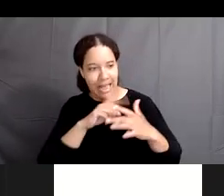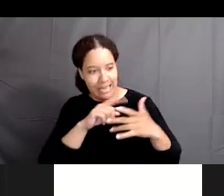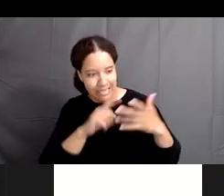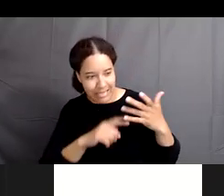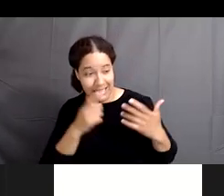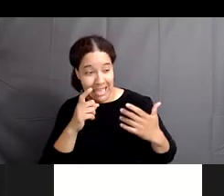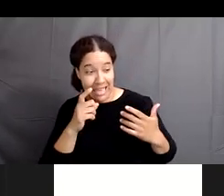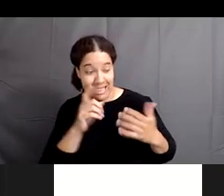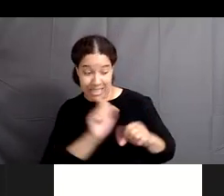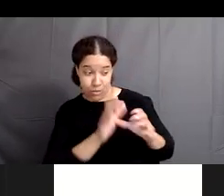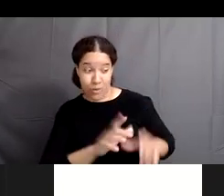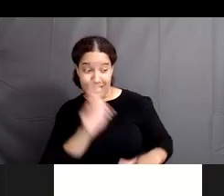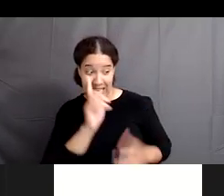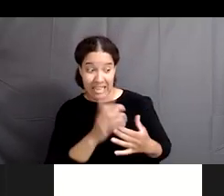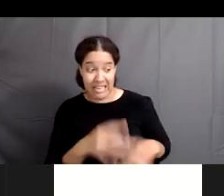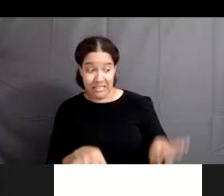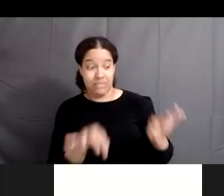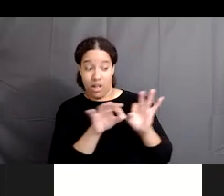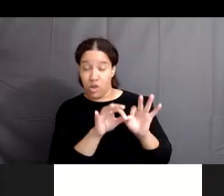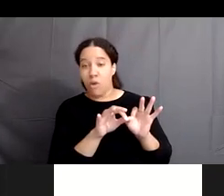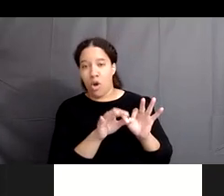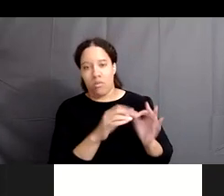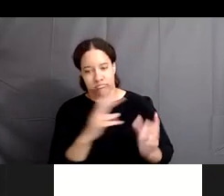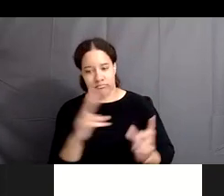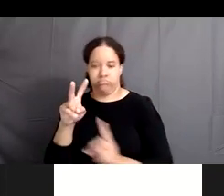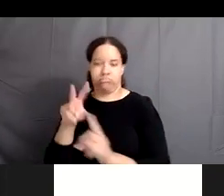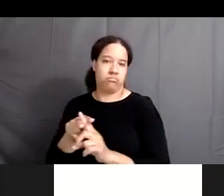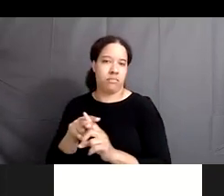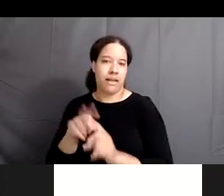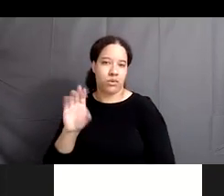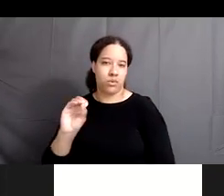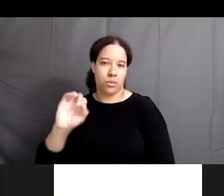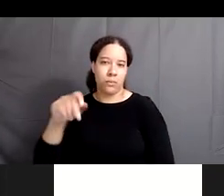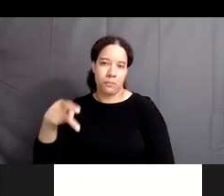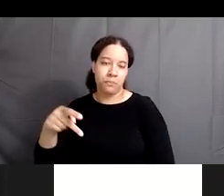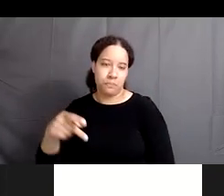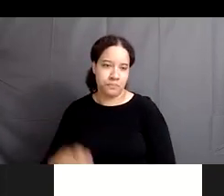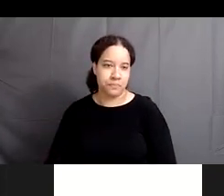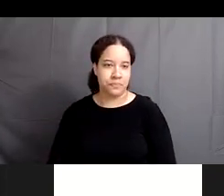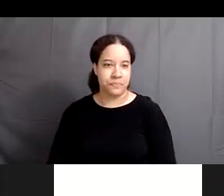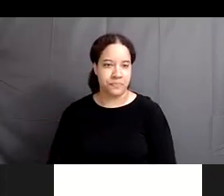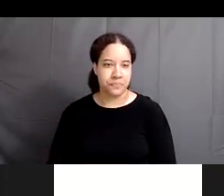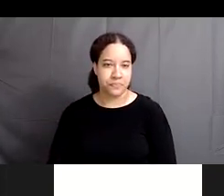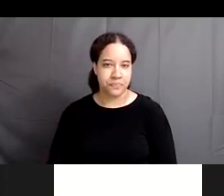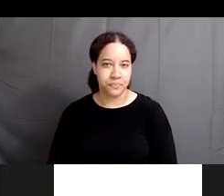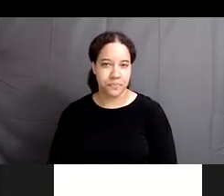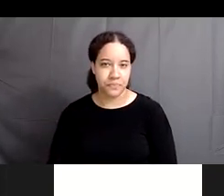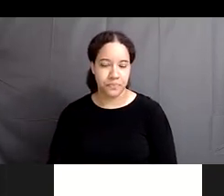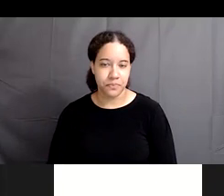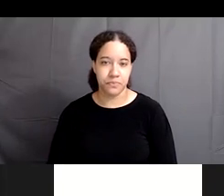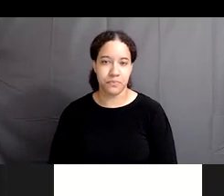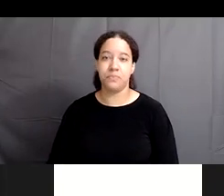important and valuable. And then you tend to see that focus on